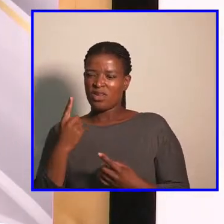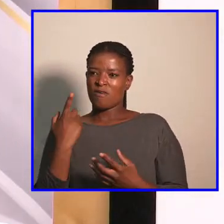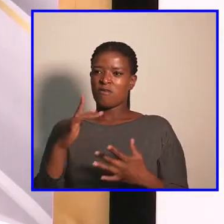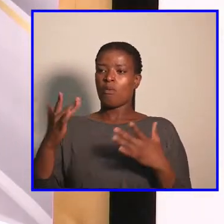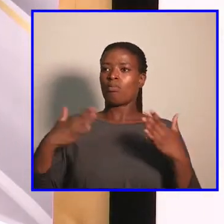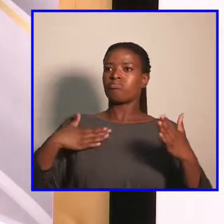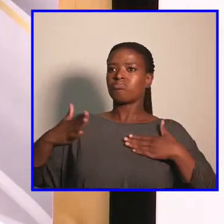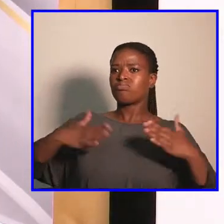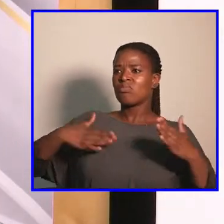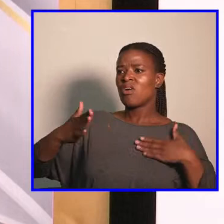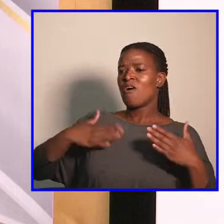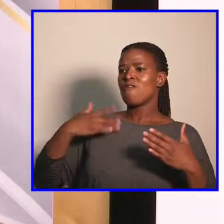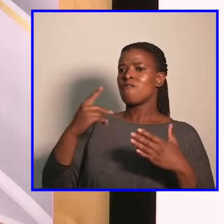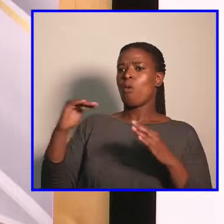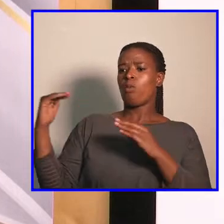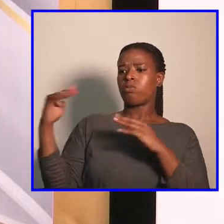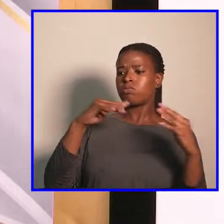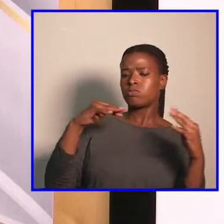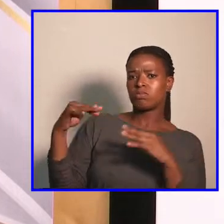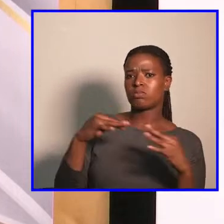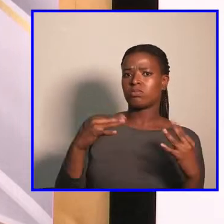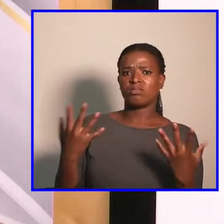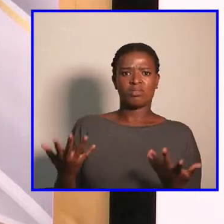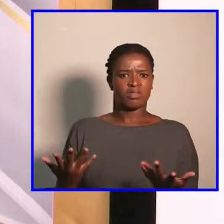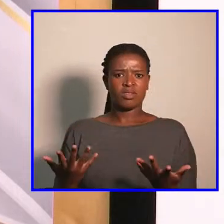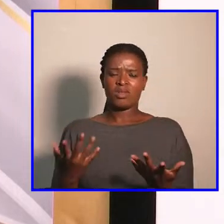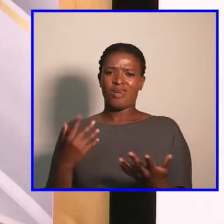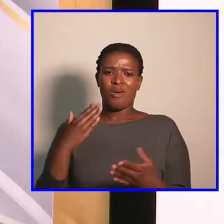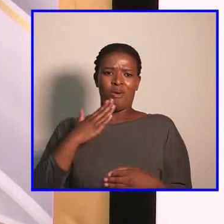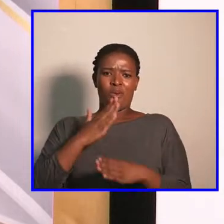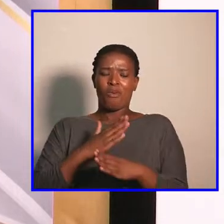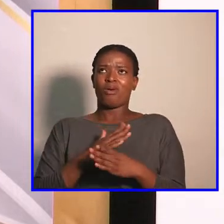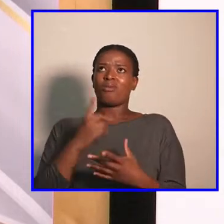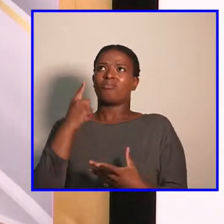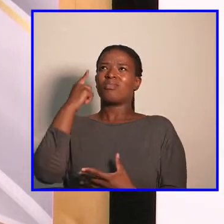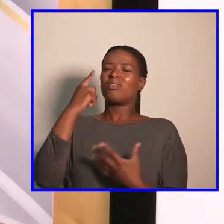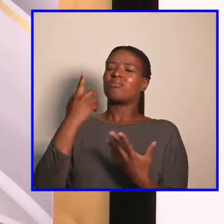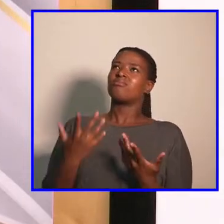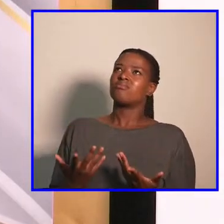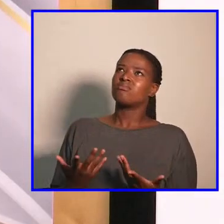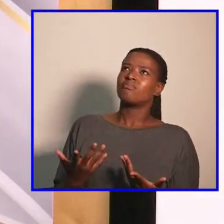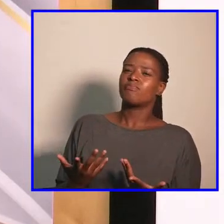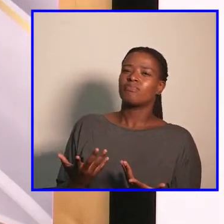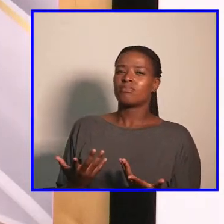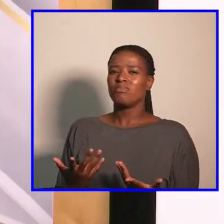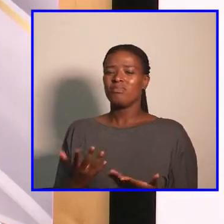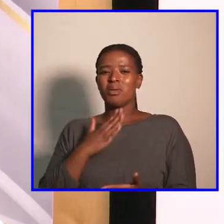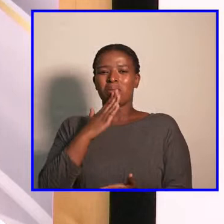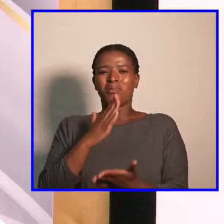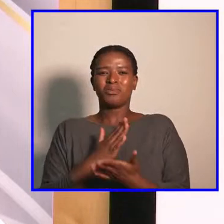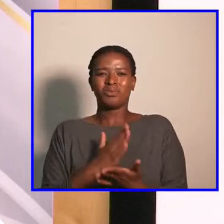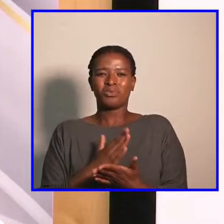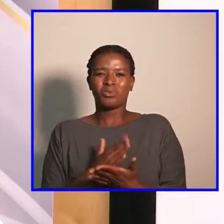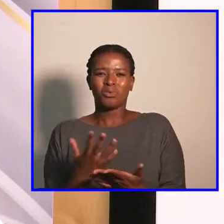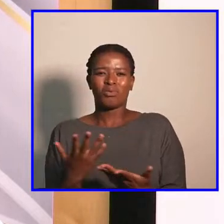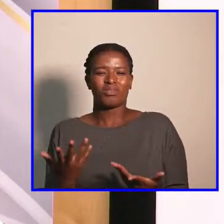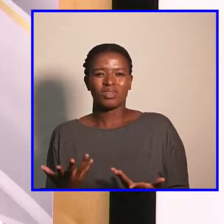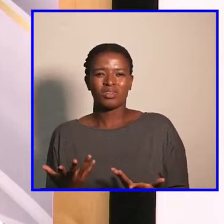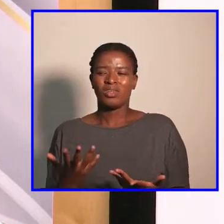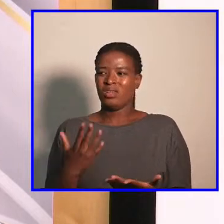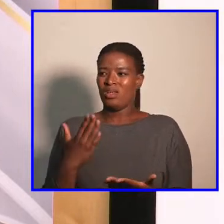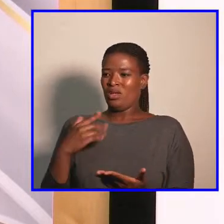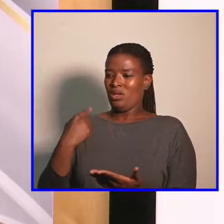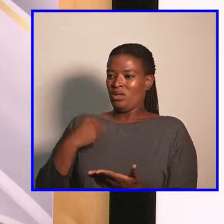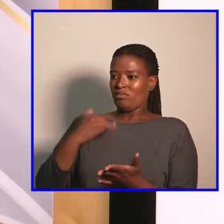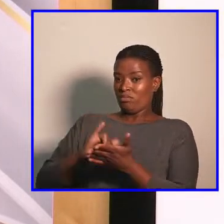law. We don't think of our work as making sure